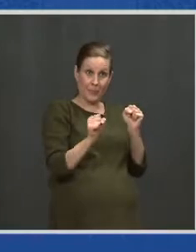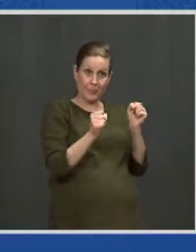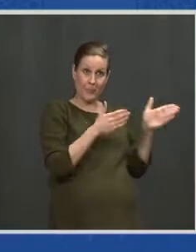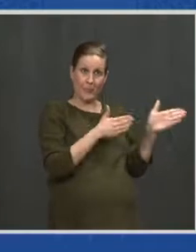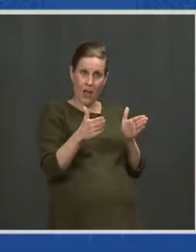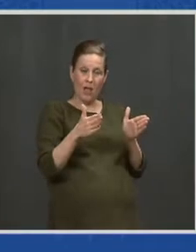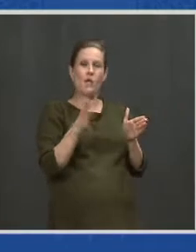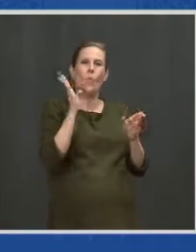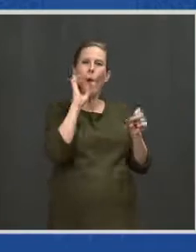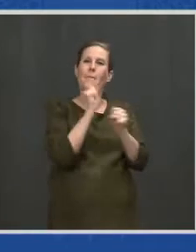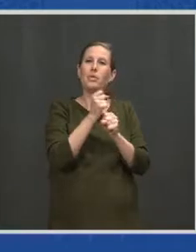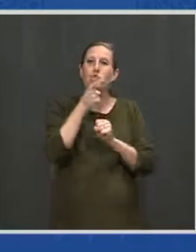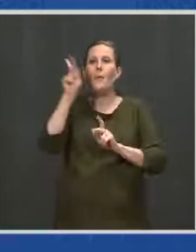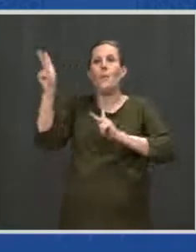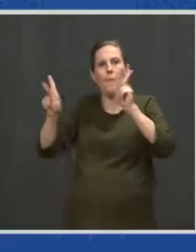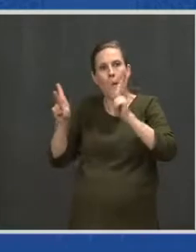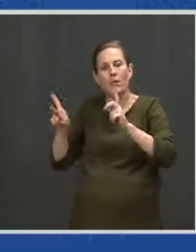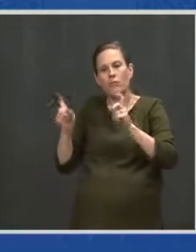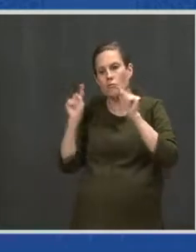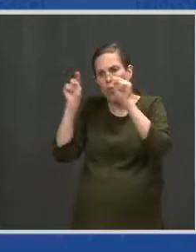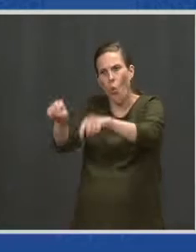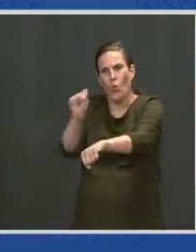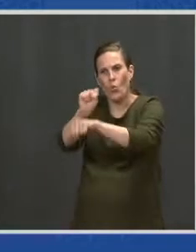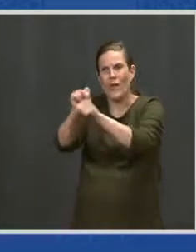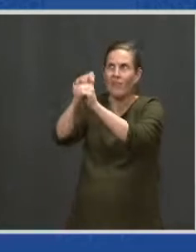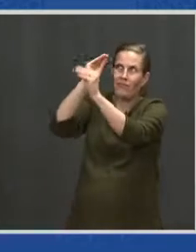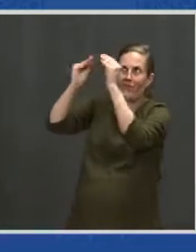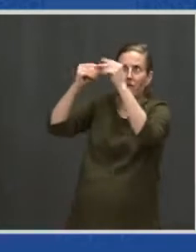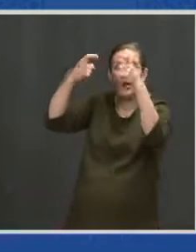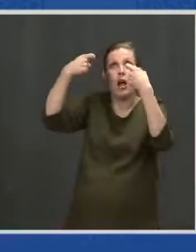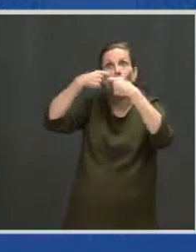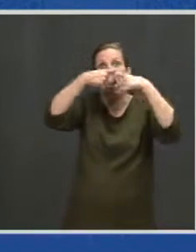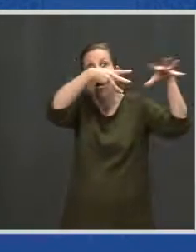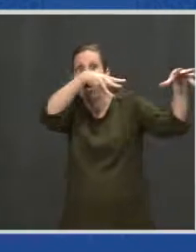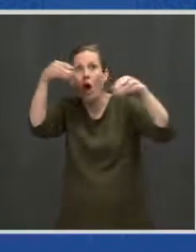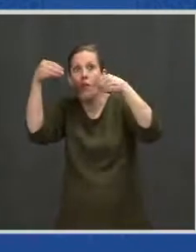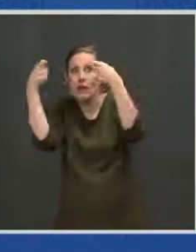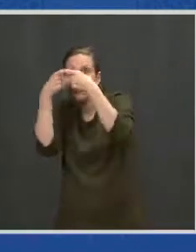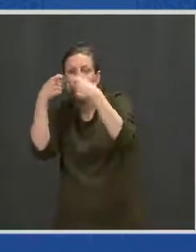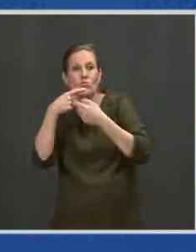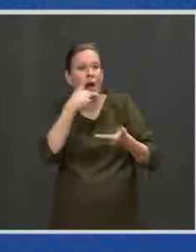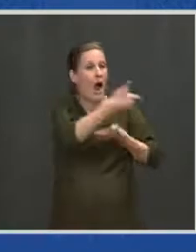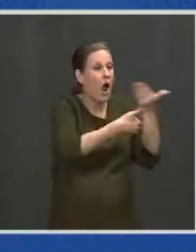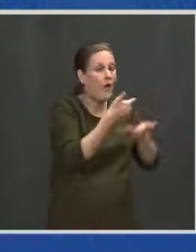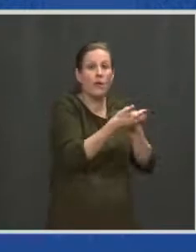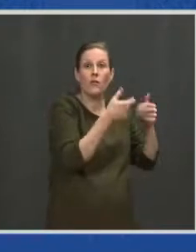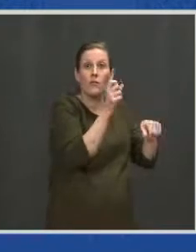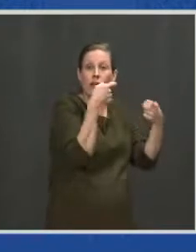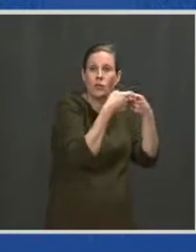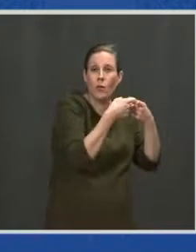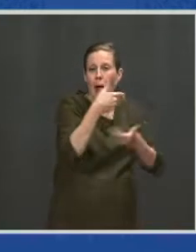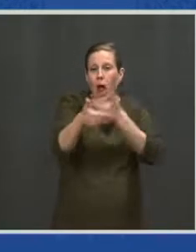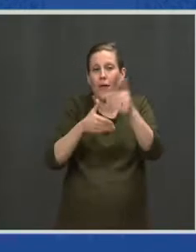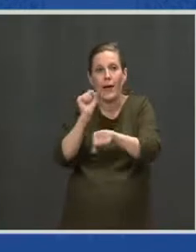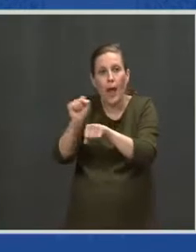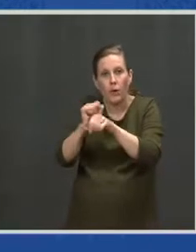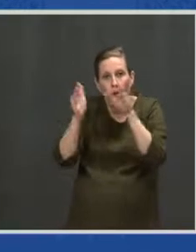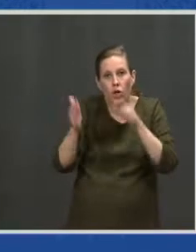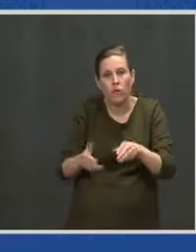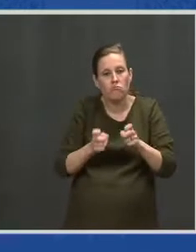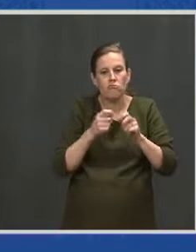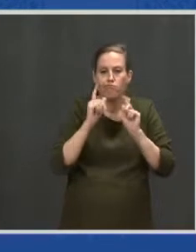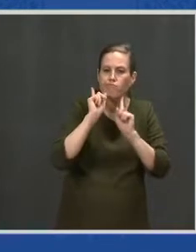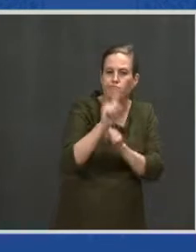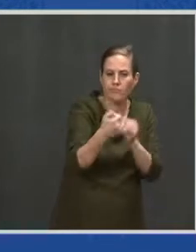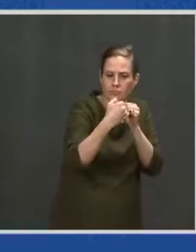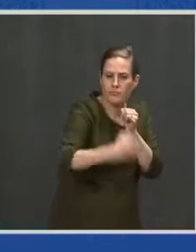line workers, electricians, and laborers, laying thousands of miles of transmission line, building a modern, resilient,